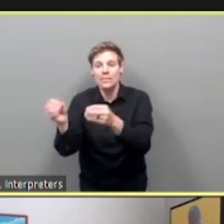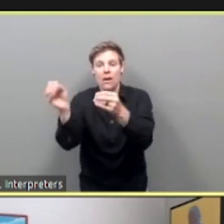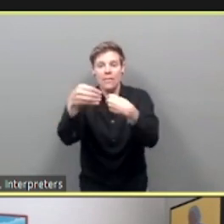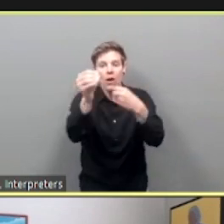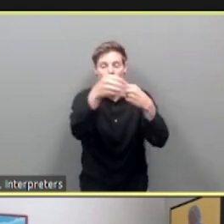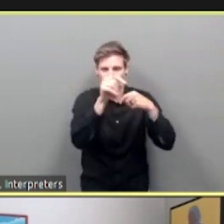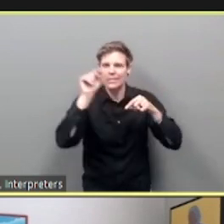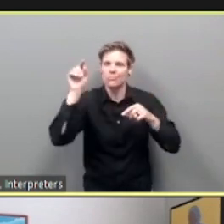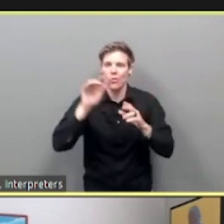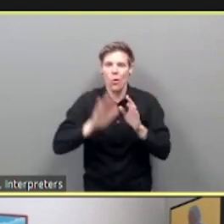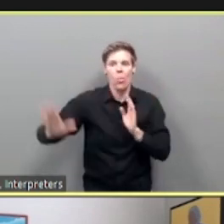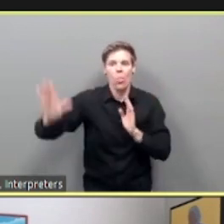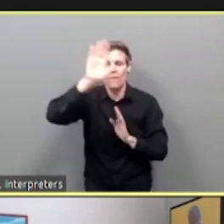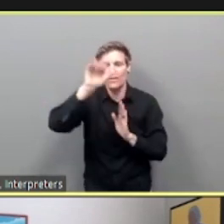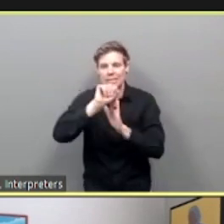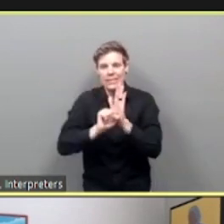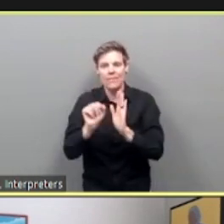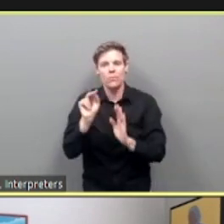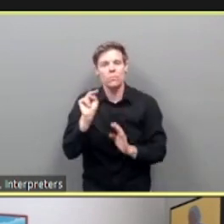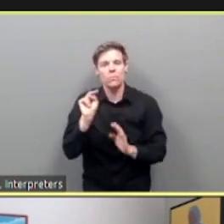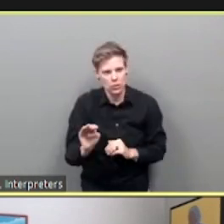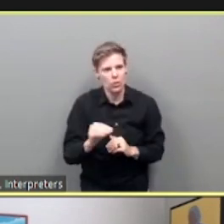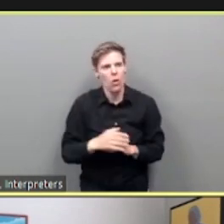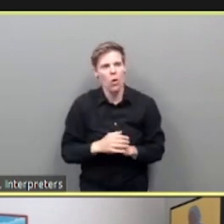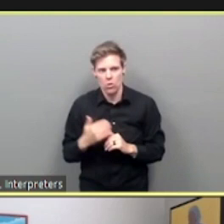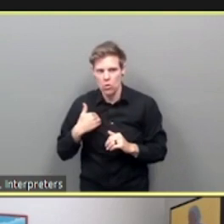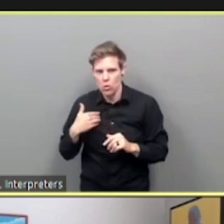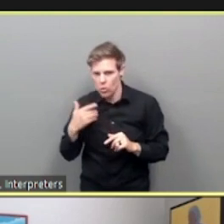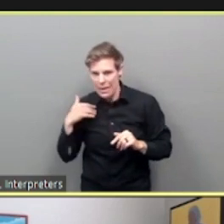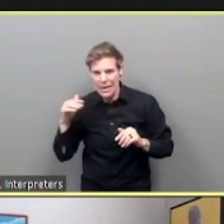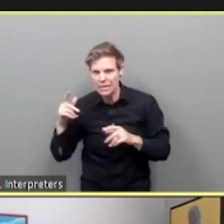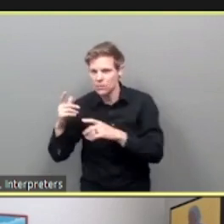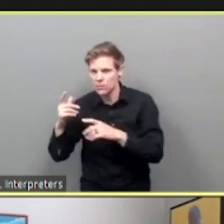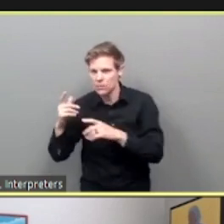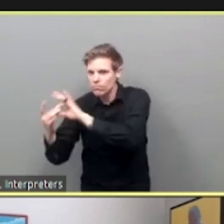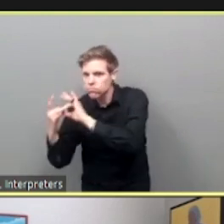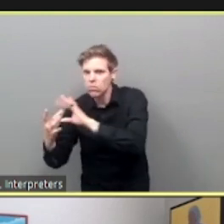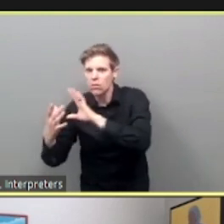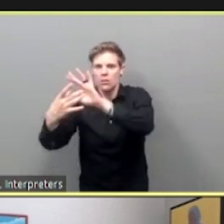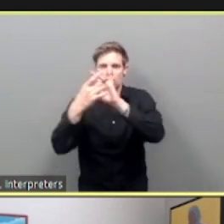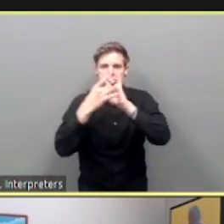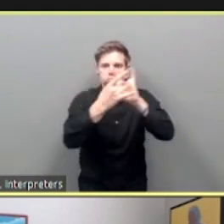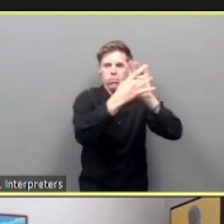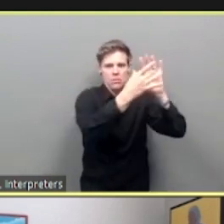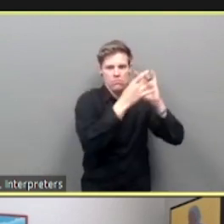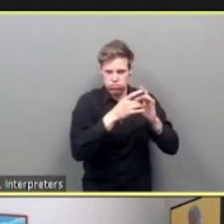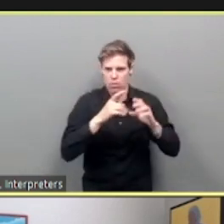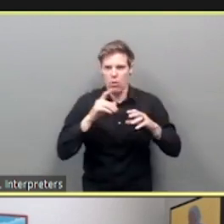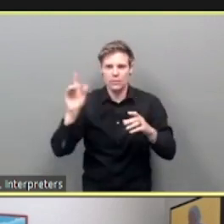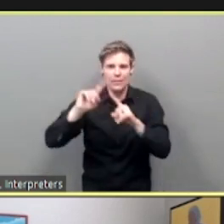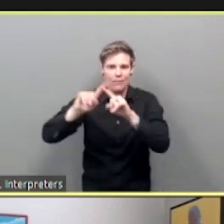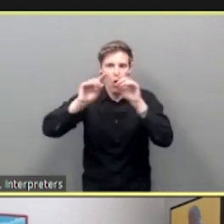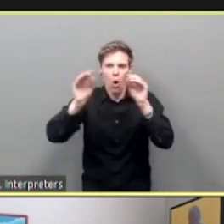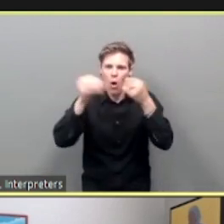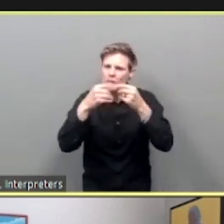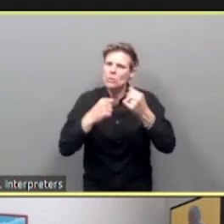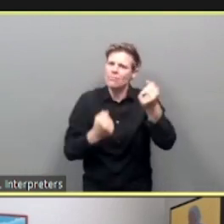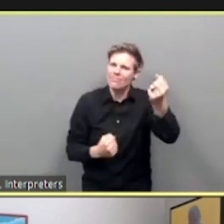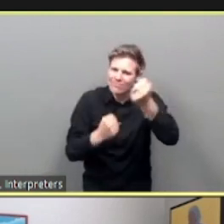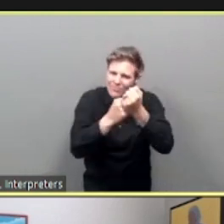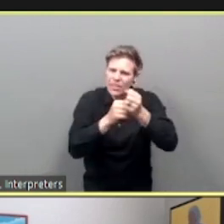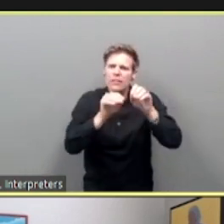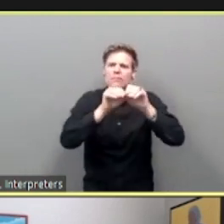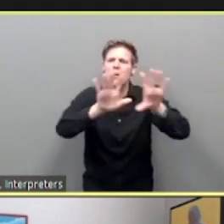We really are relying on communities to help sponsor these events. We're relying on the media to get the word out locally and promote these